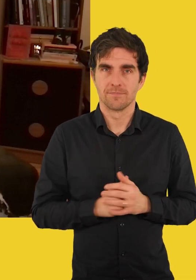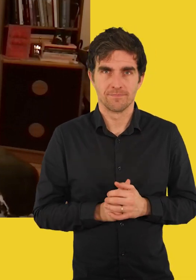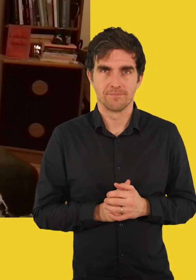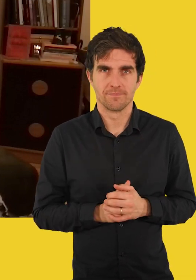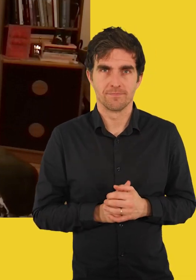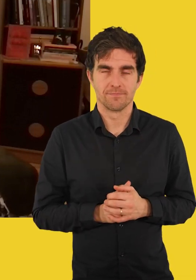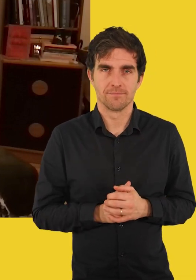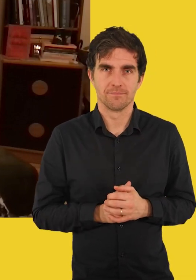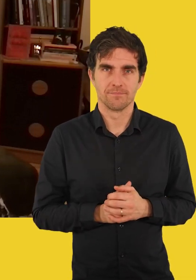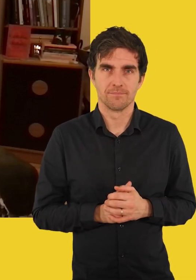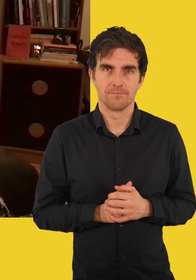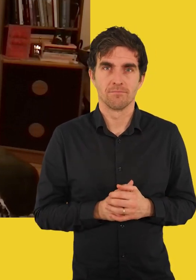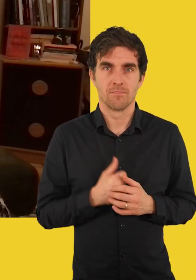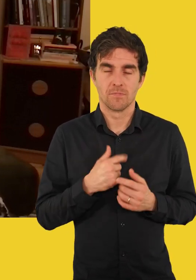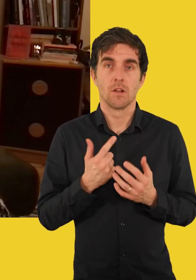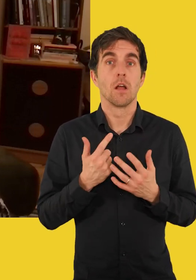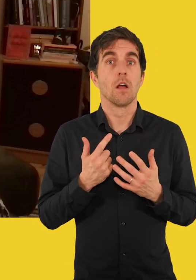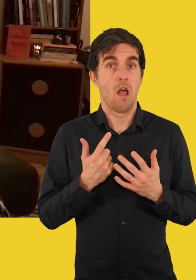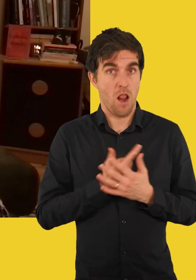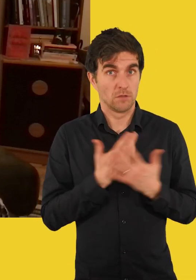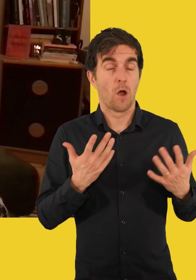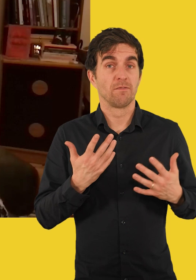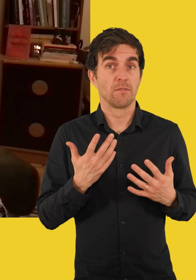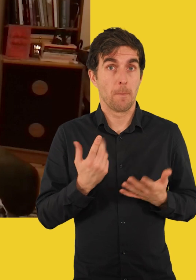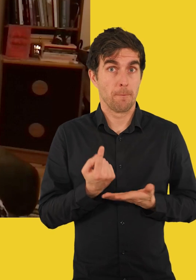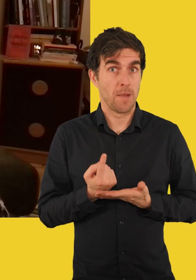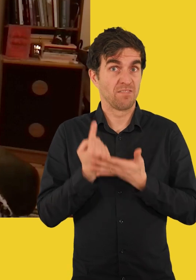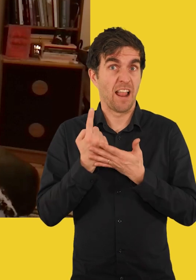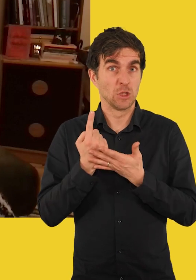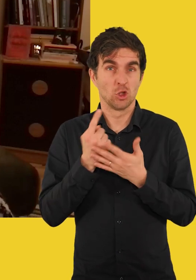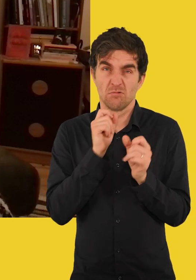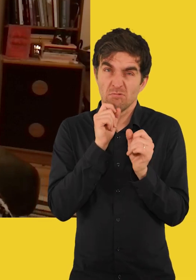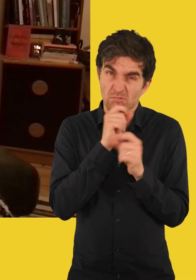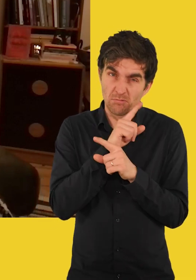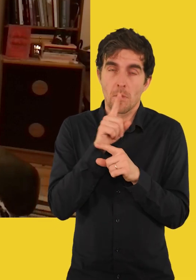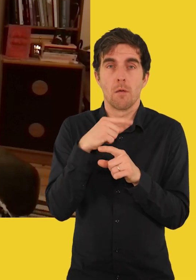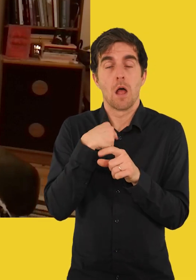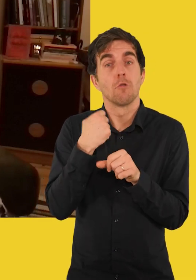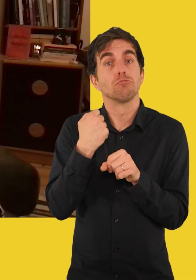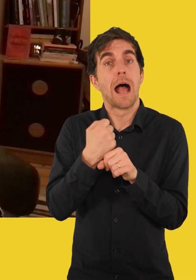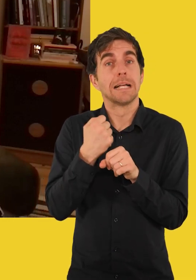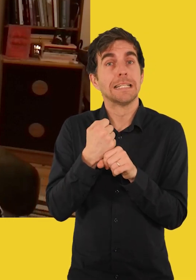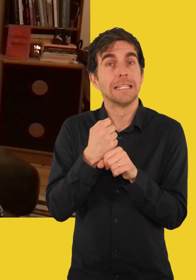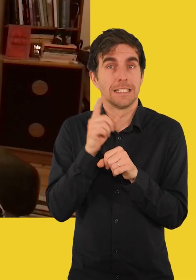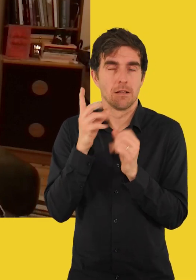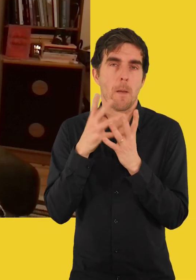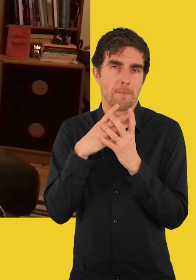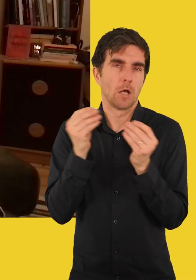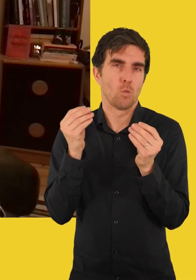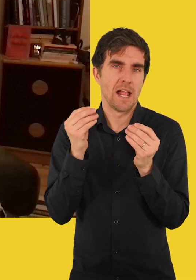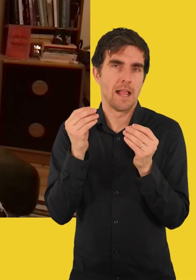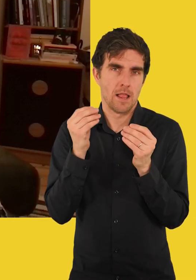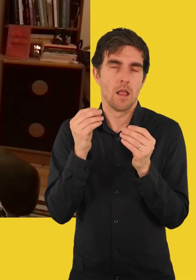resonate with what Nani said as well. Like I also had a big ton of privilege. So my this is going to sound strange, but my gran passed